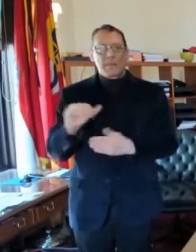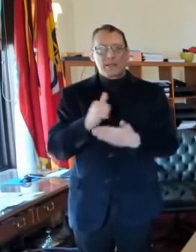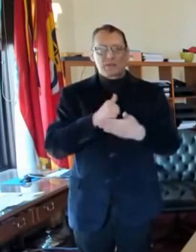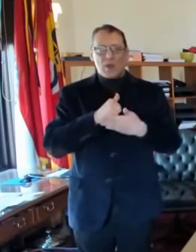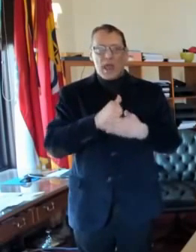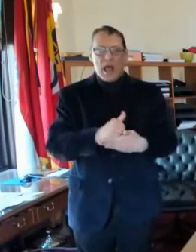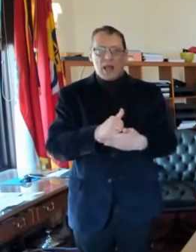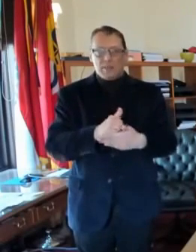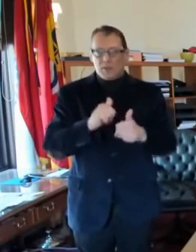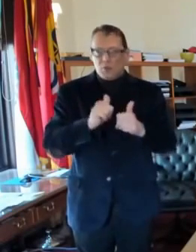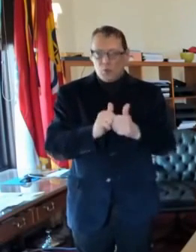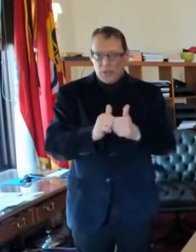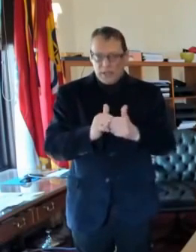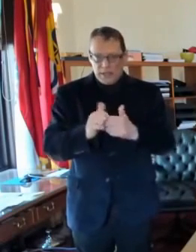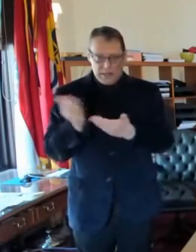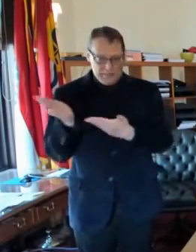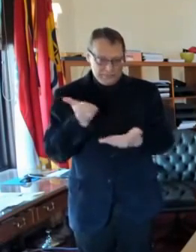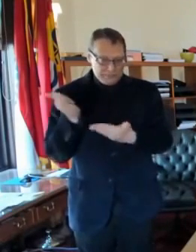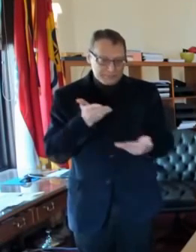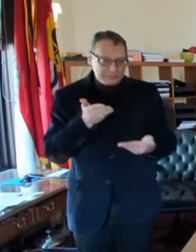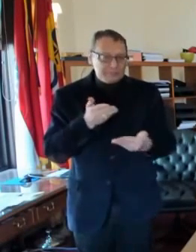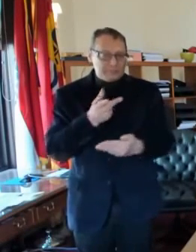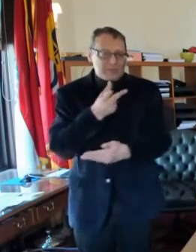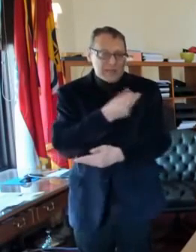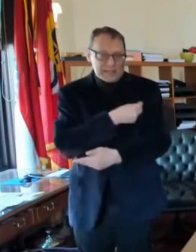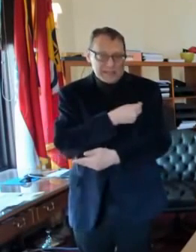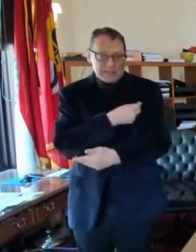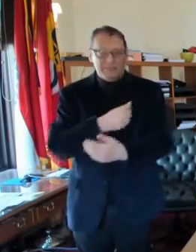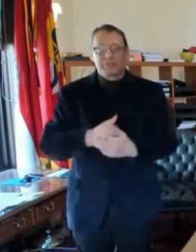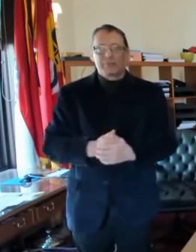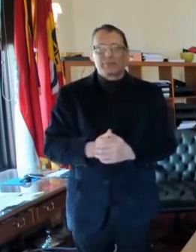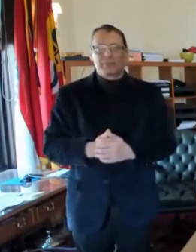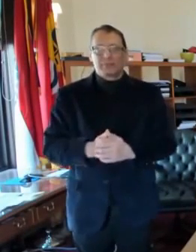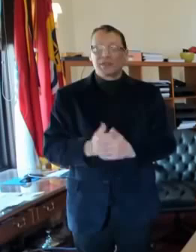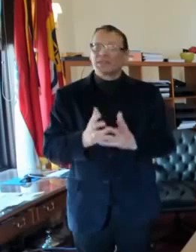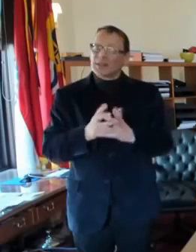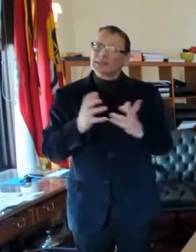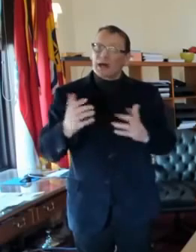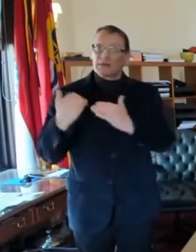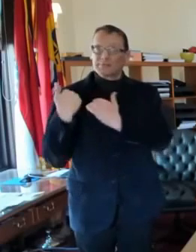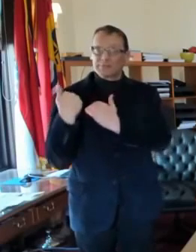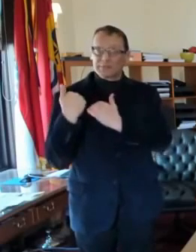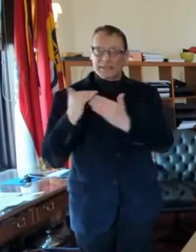those logistics, but this is a very big